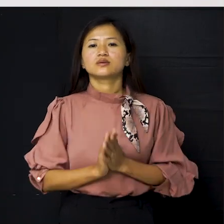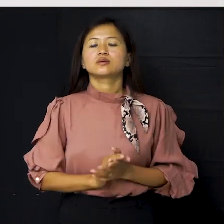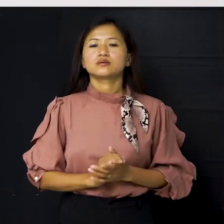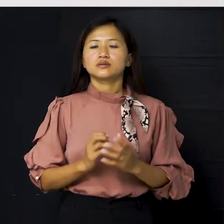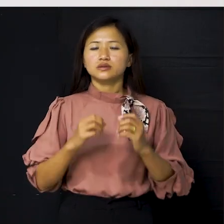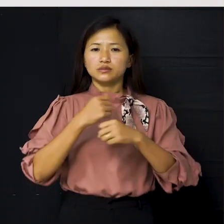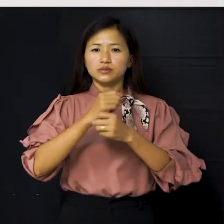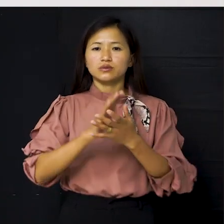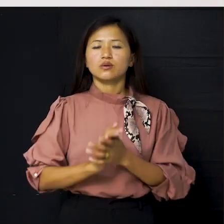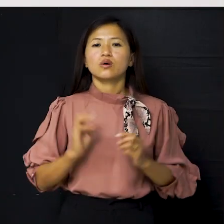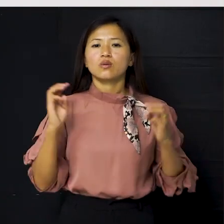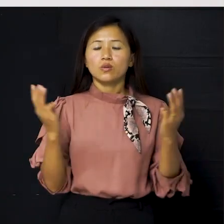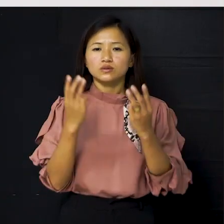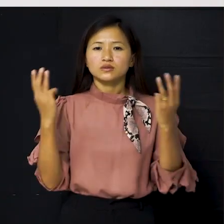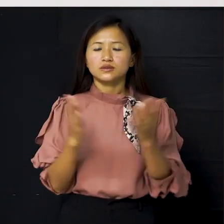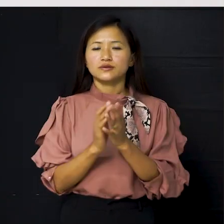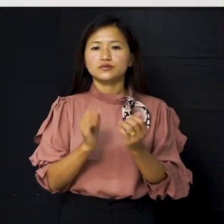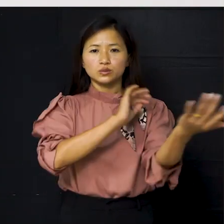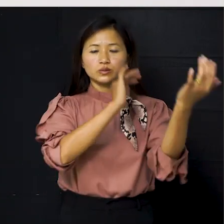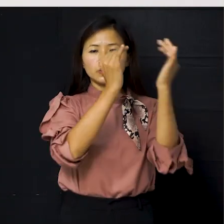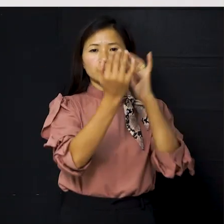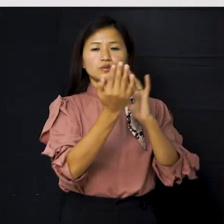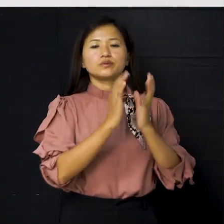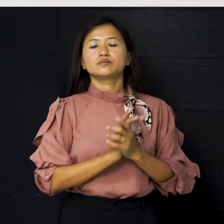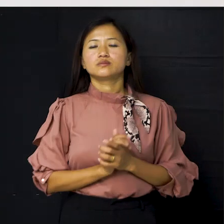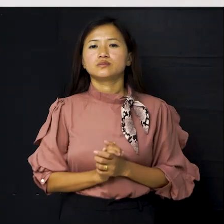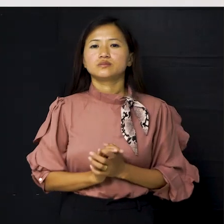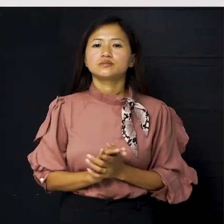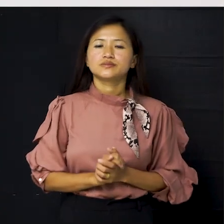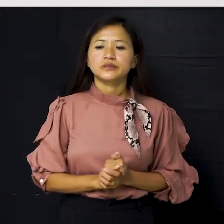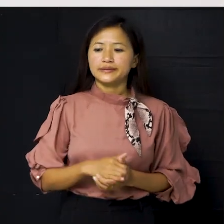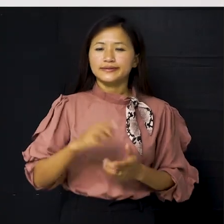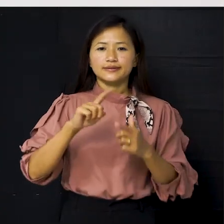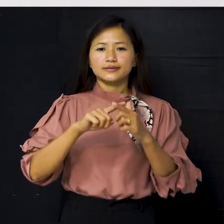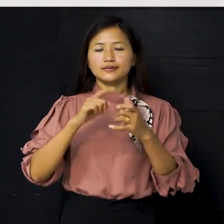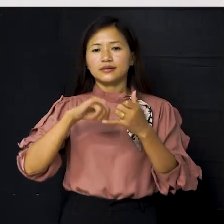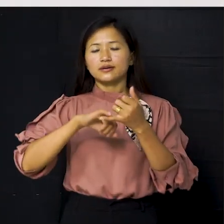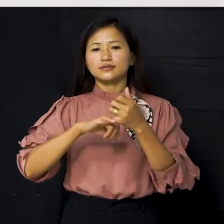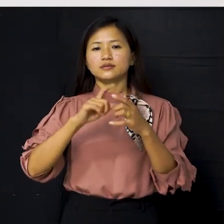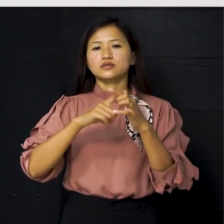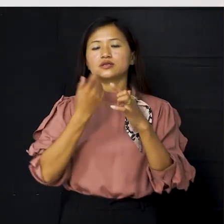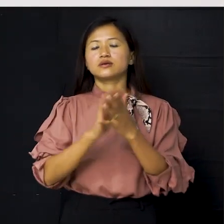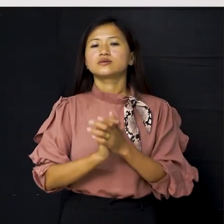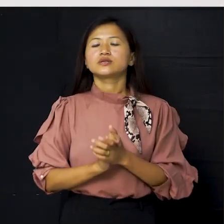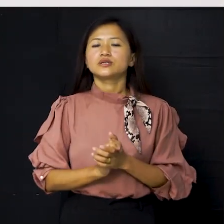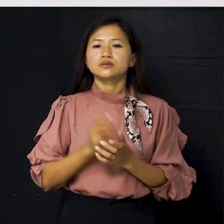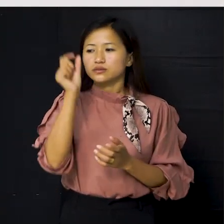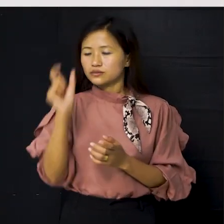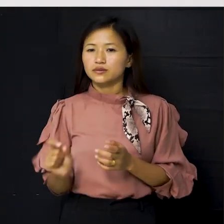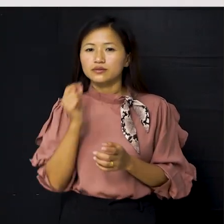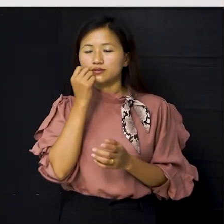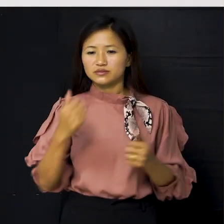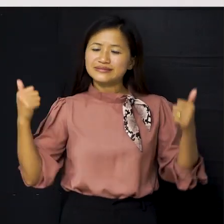the wonders of the world, right? Now this Shah Jahan, he also fought wars. He also